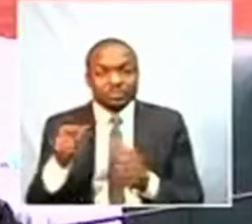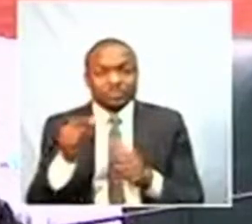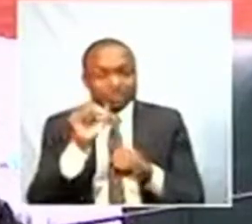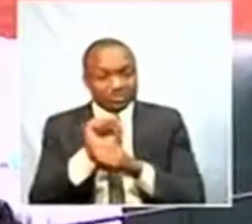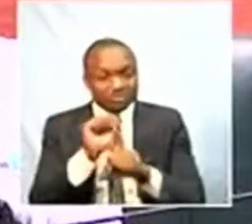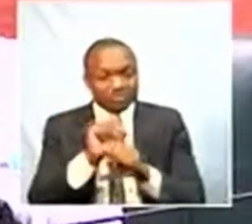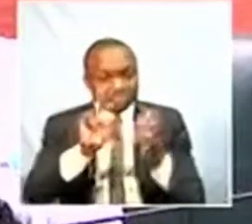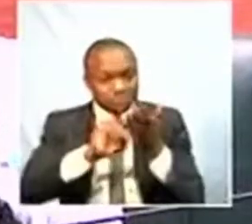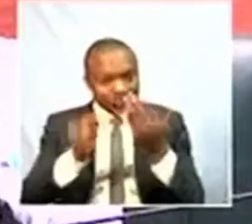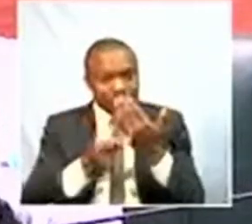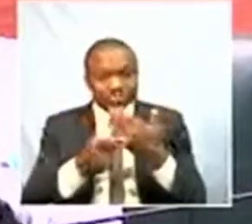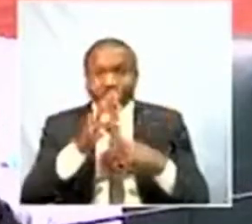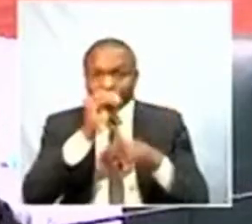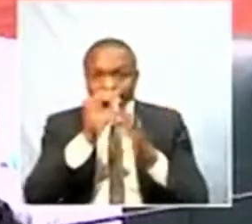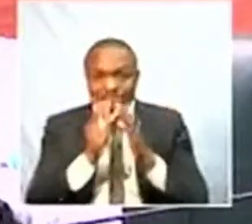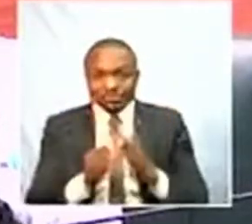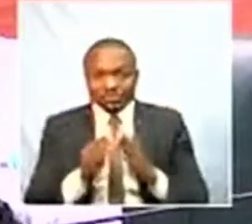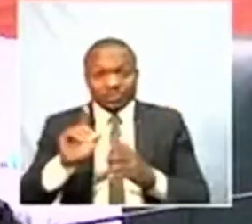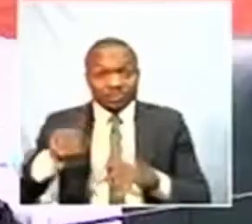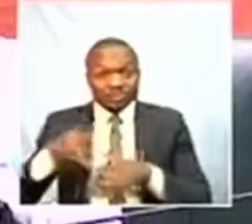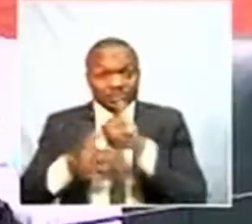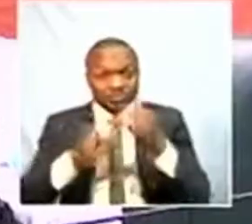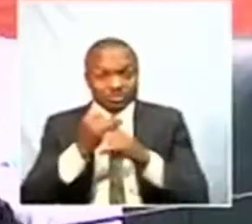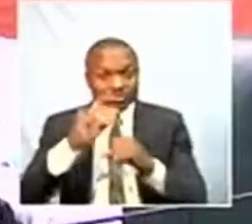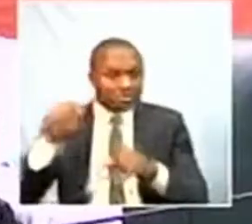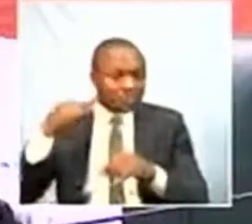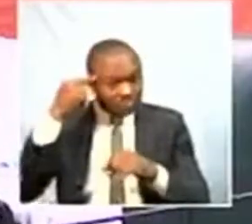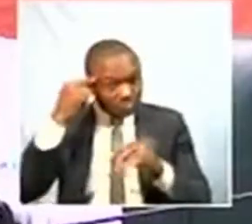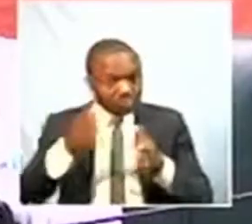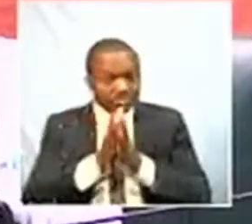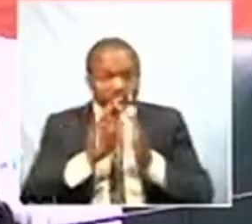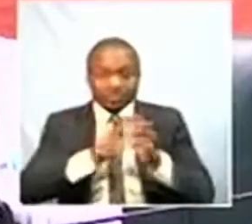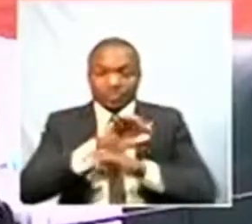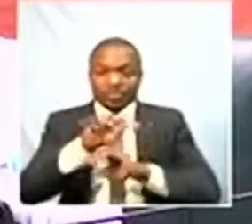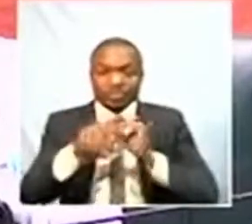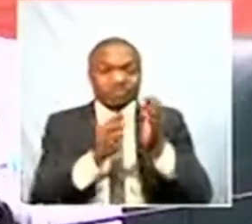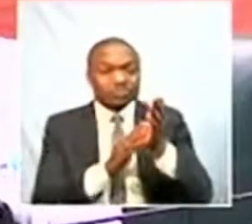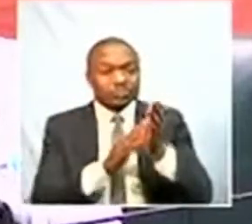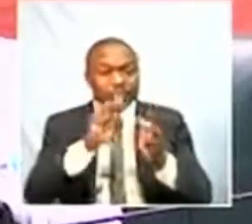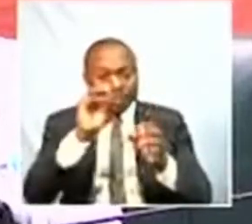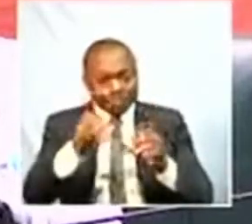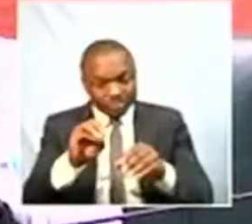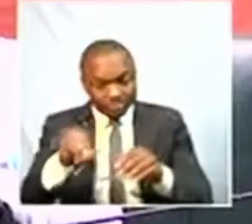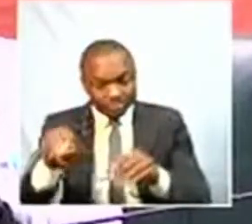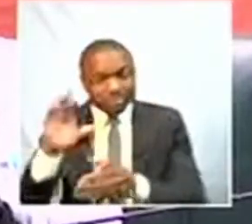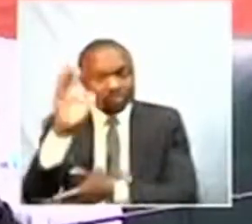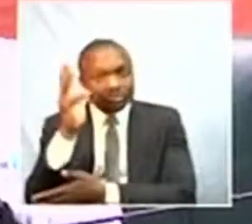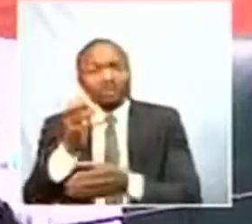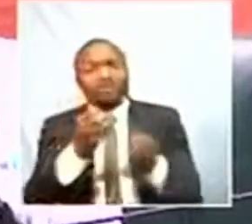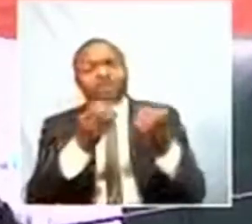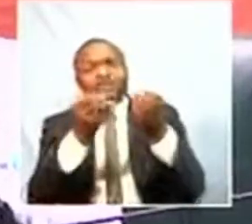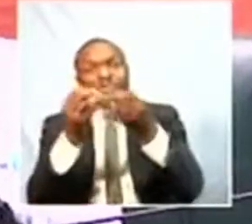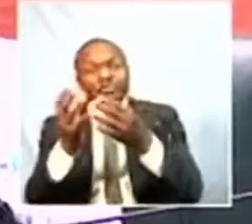job programs. Madam Speaker, last year the government urged all schools to plant trees, which most of the schools